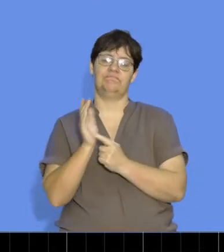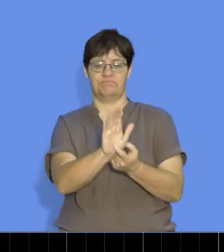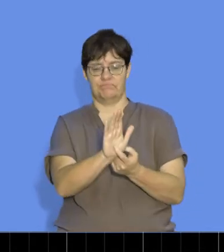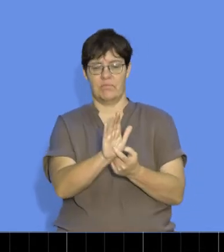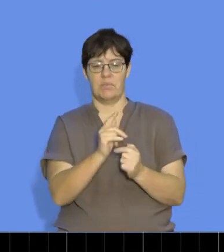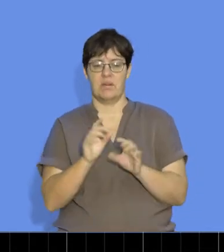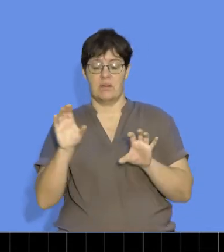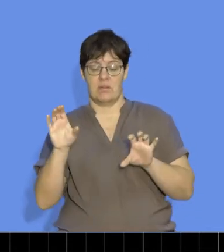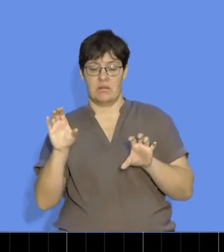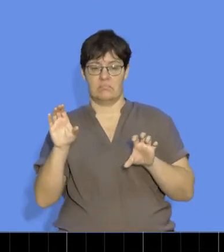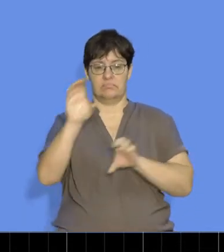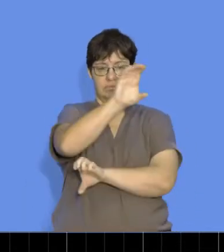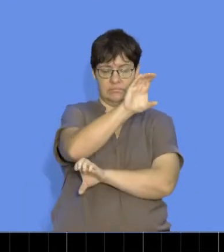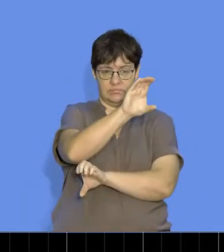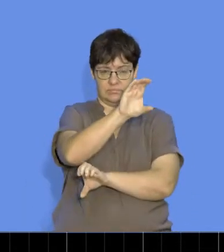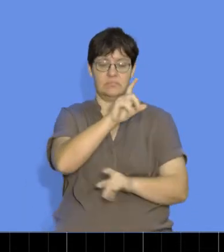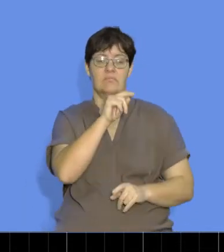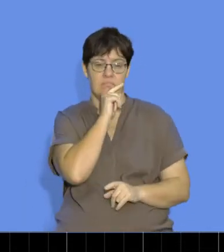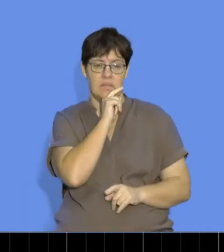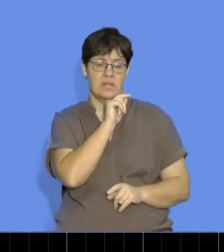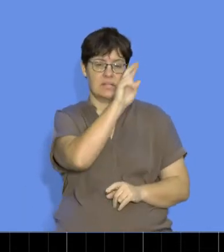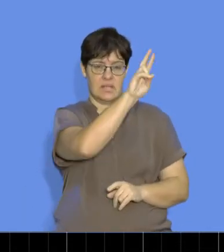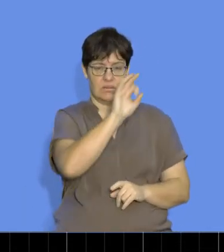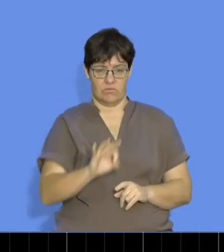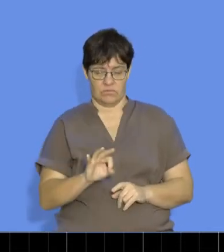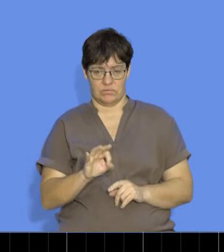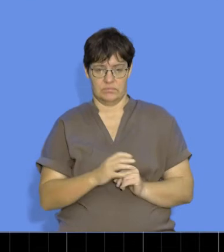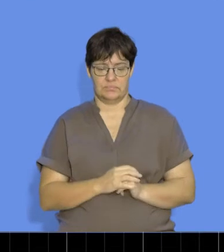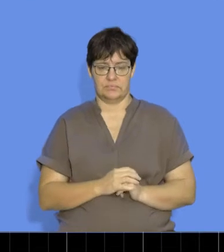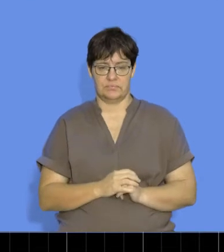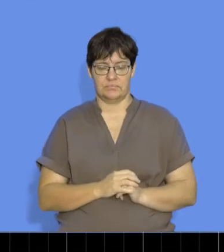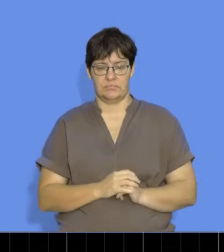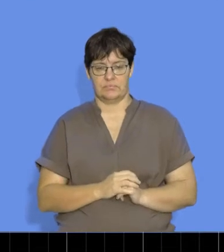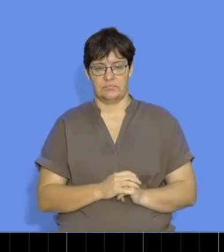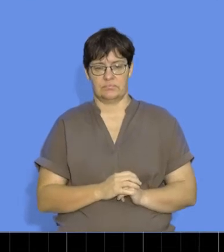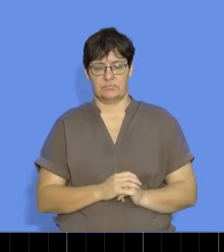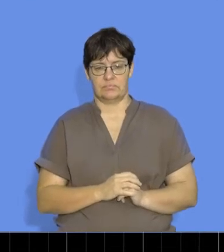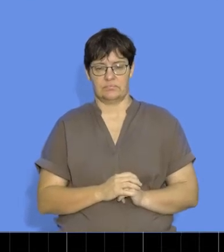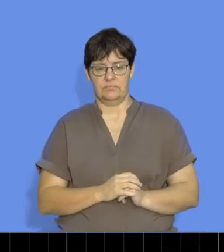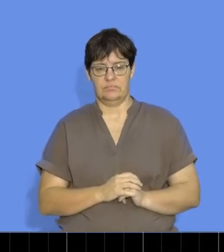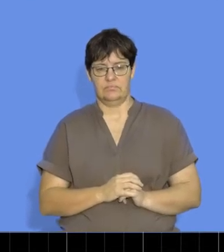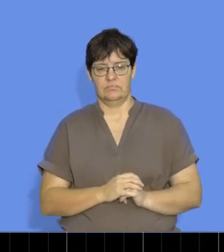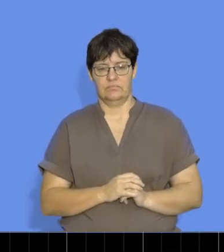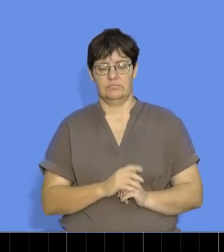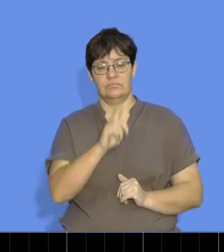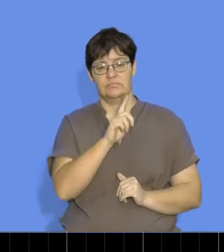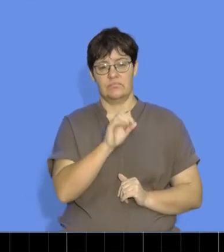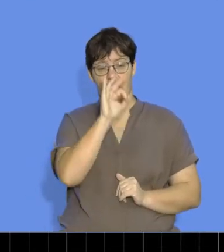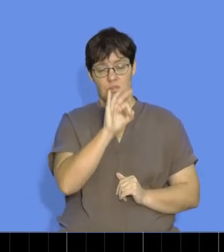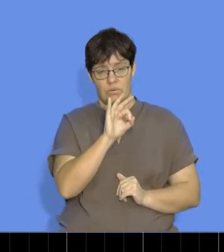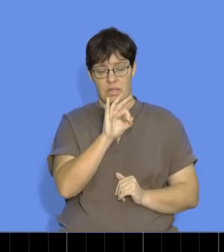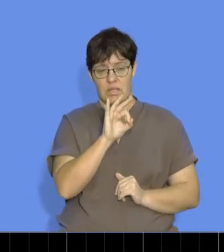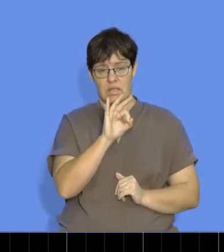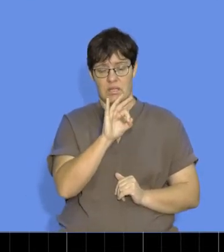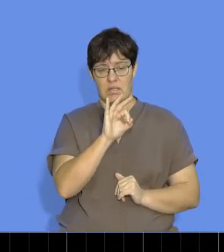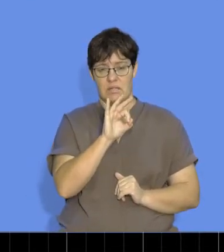it became a negative, which is the second quadrant and the fourth quadrant. And then I shifted this 3